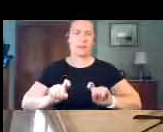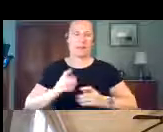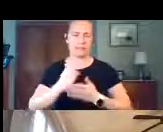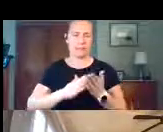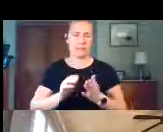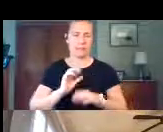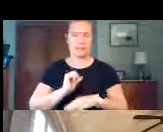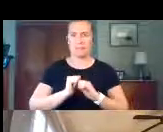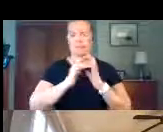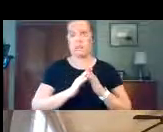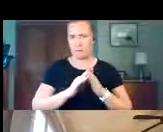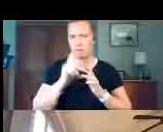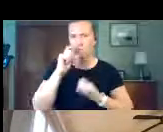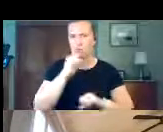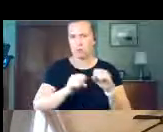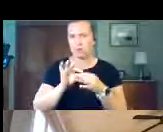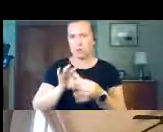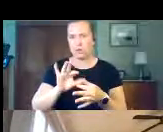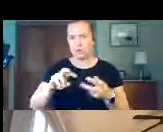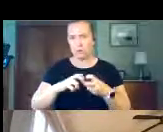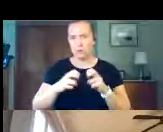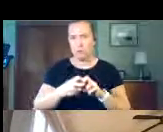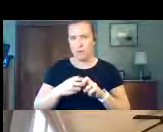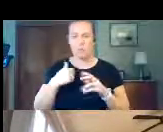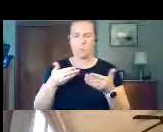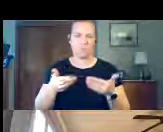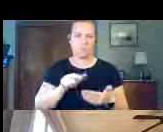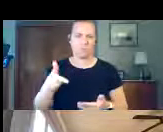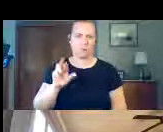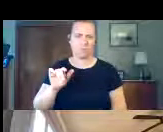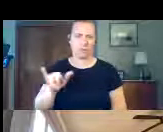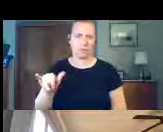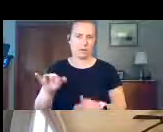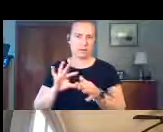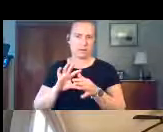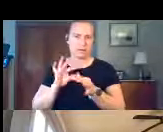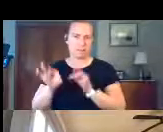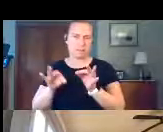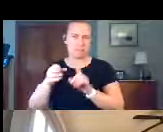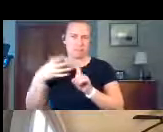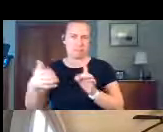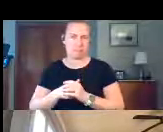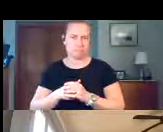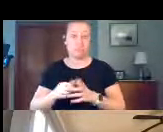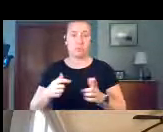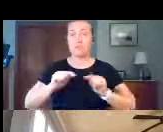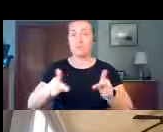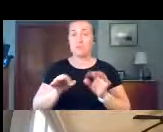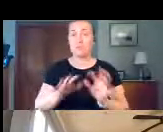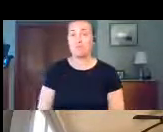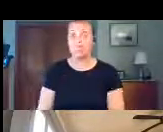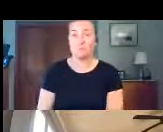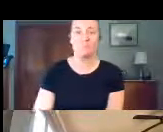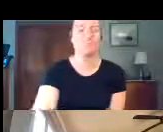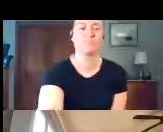this problem that I'm going to let Randy tell you a little bit about. Next slide. And Randy, you can take it over for